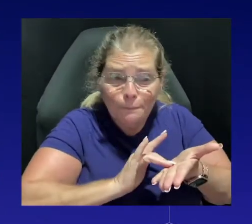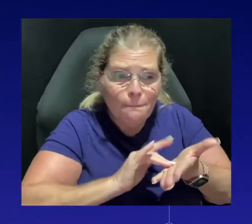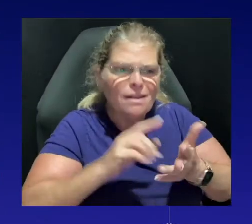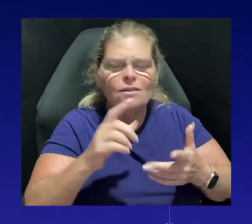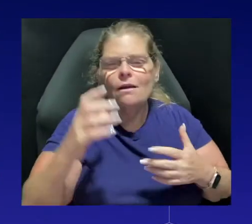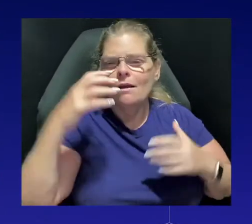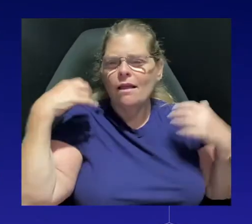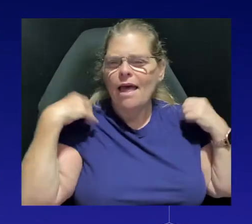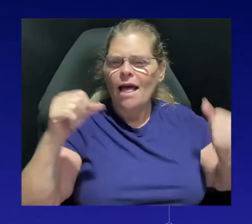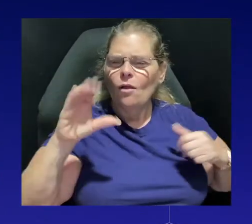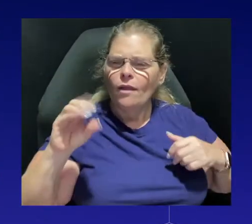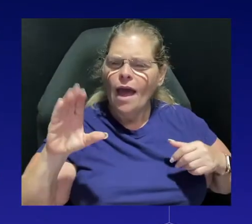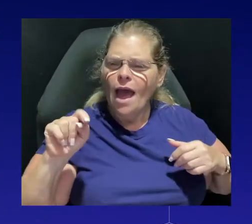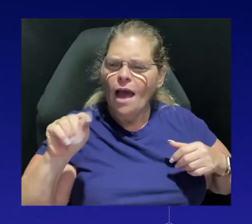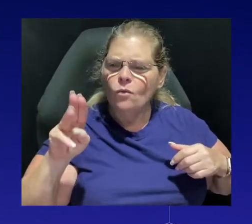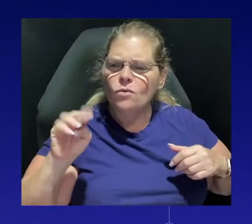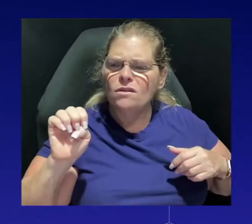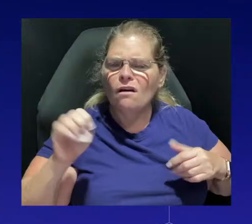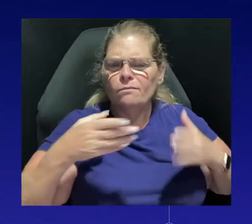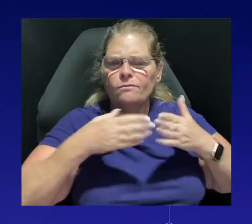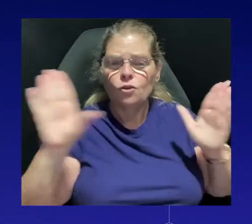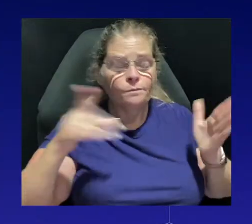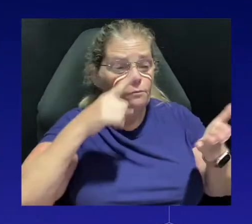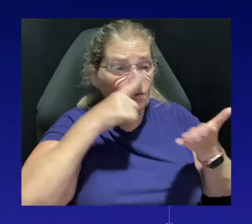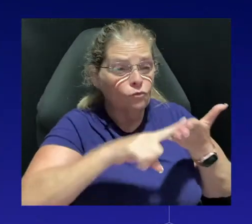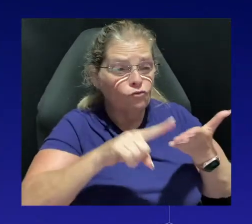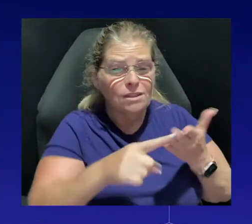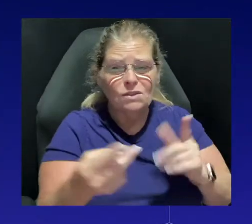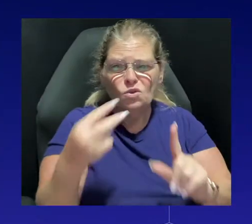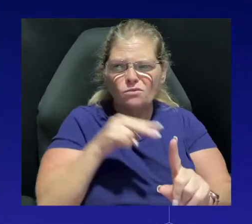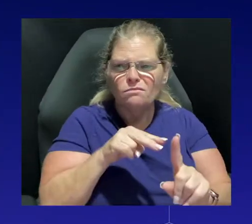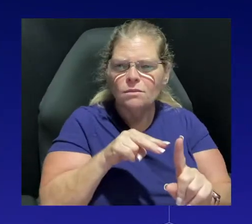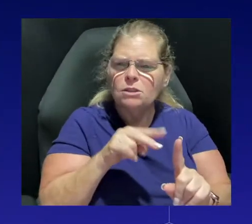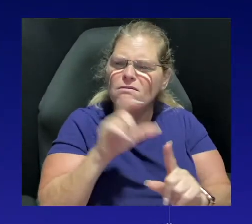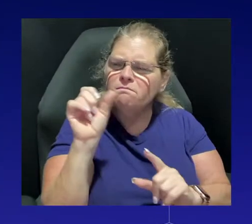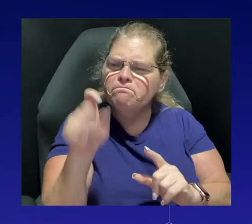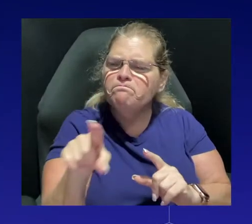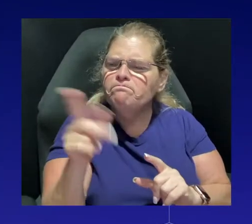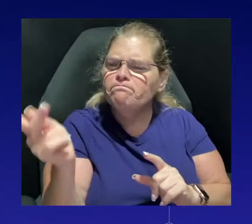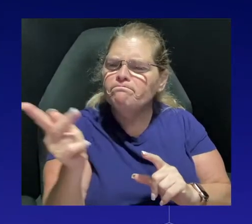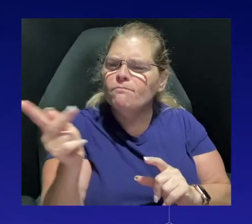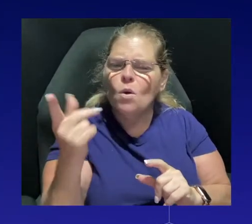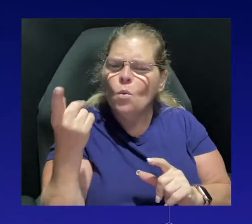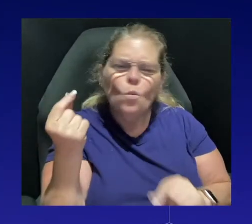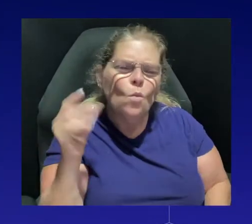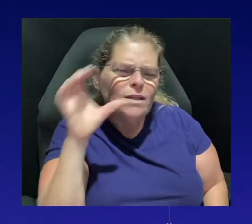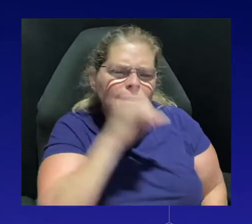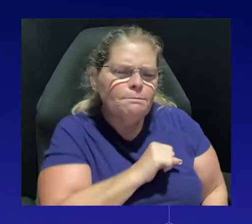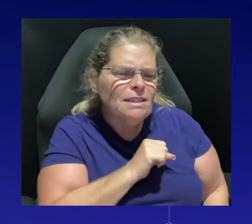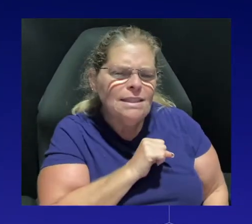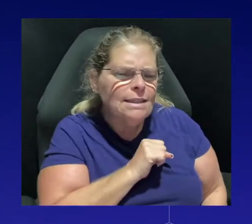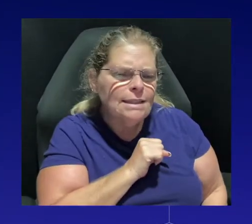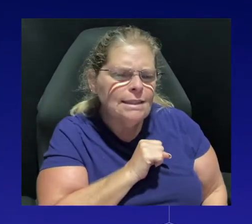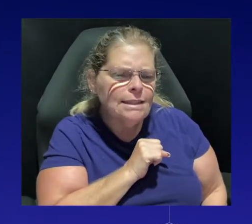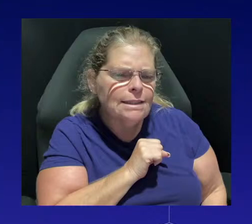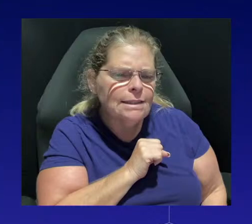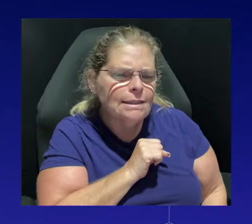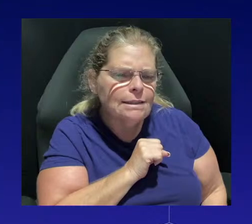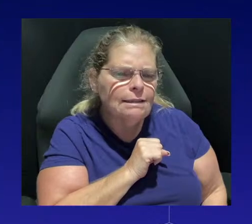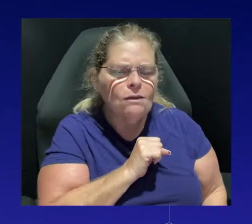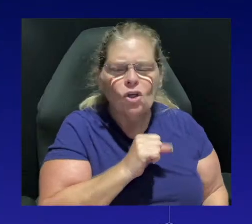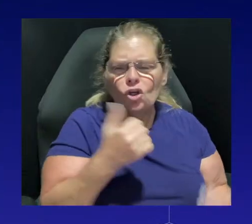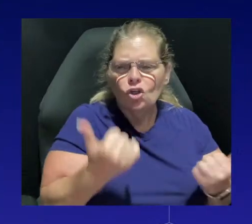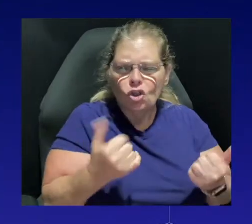in general, from a research standpoint, what's missing? What are we missing in our current paradigm in terms of how